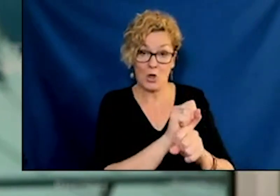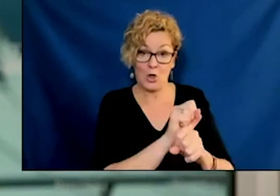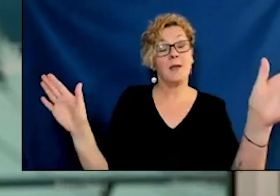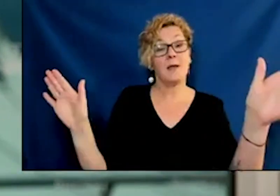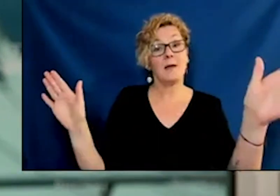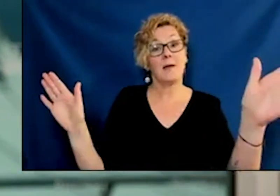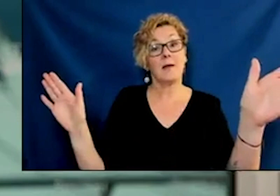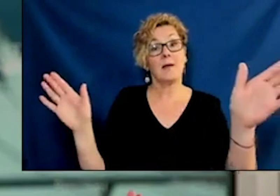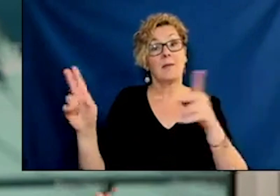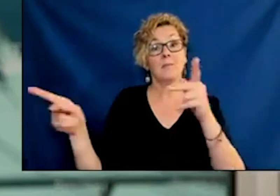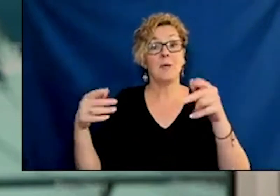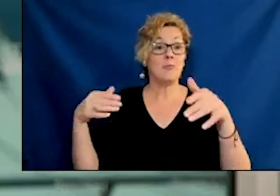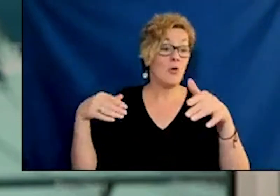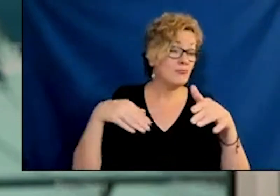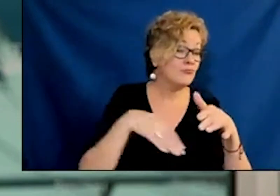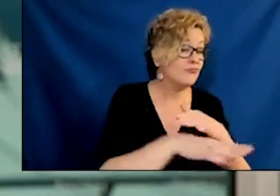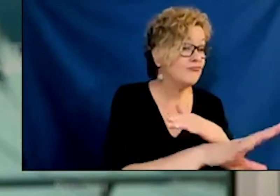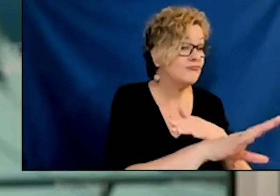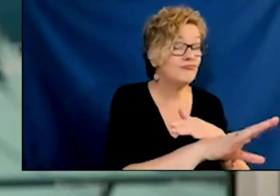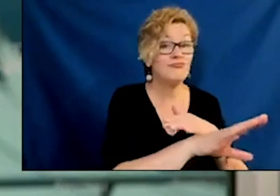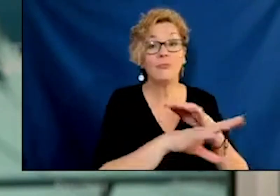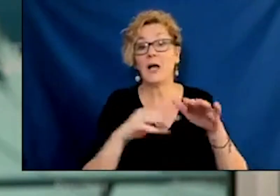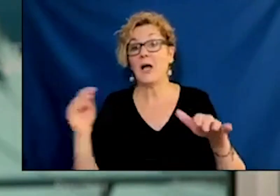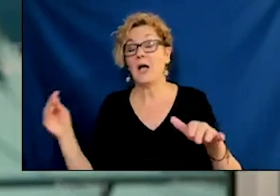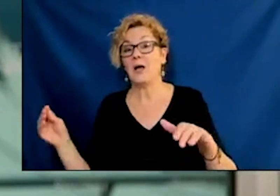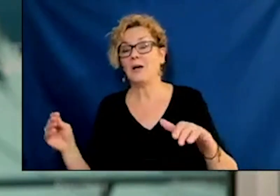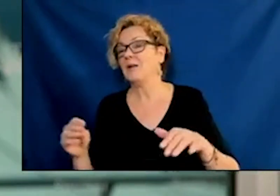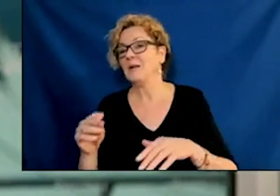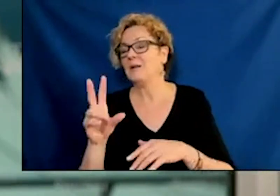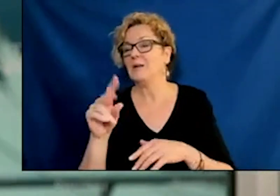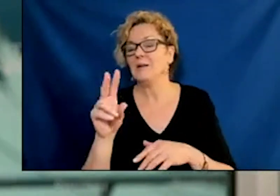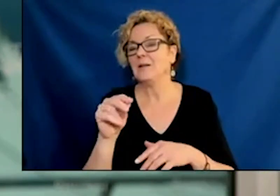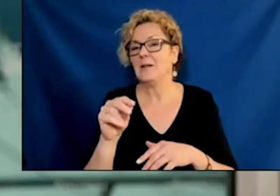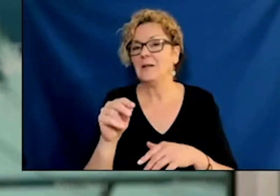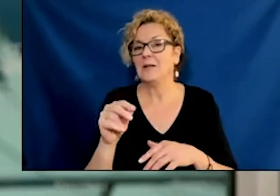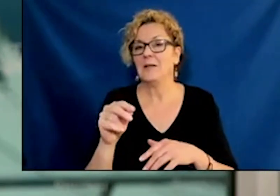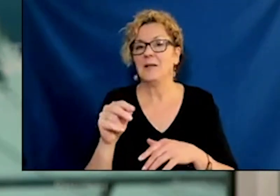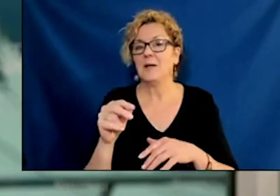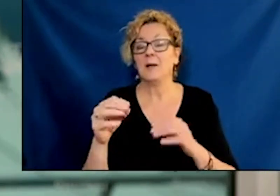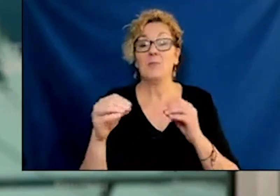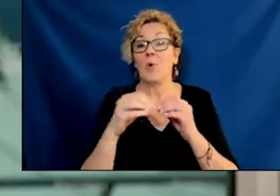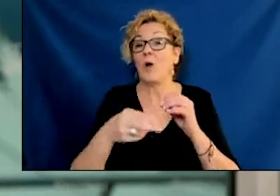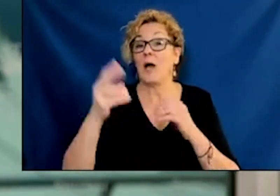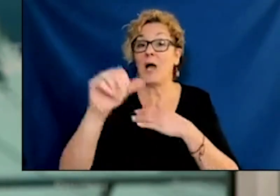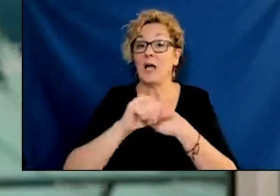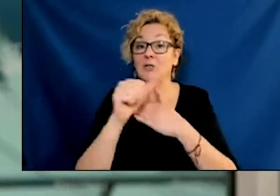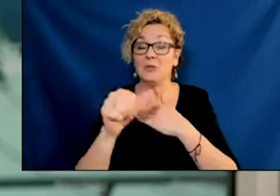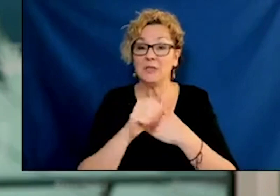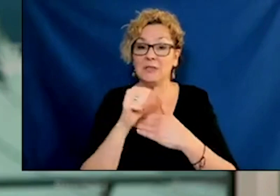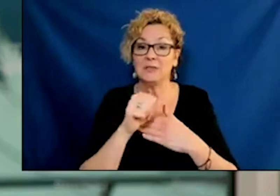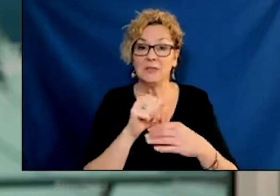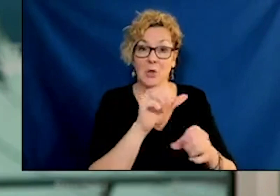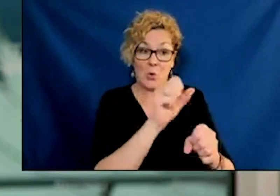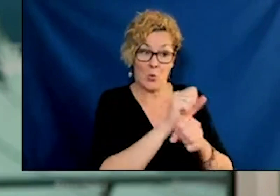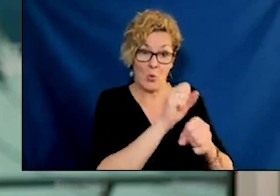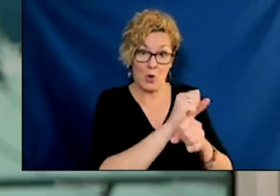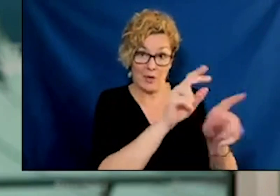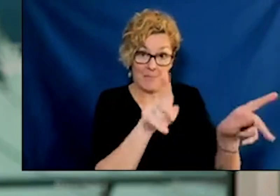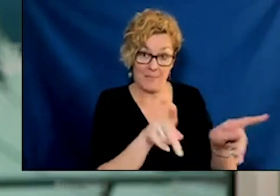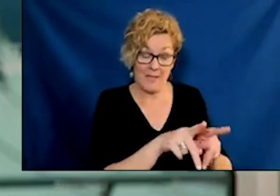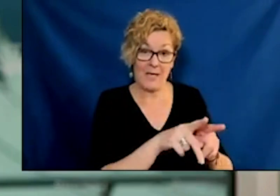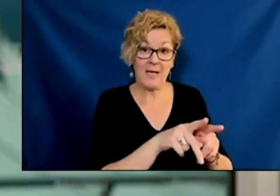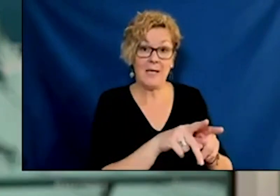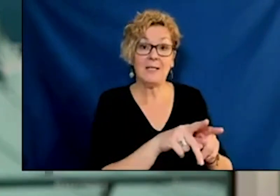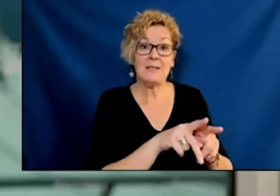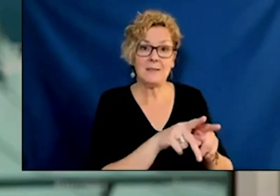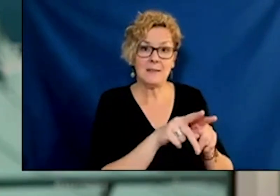at Costco. What we are seeing it is in people who are working together. And so we have been, as I've said many times,